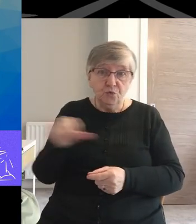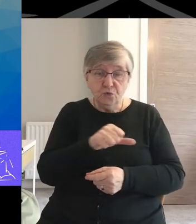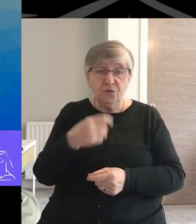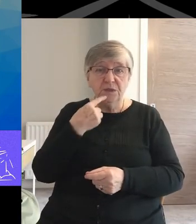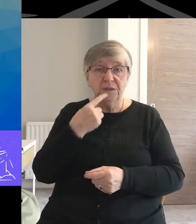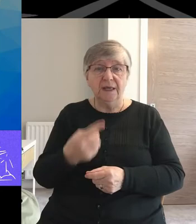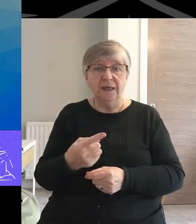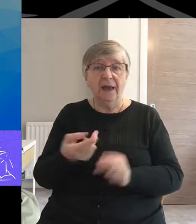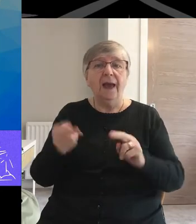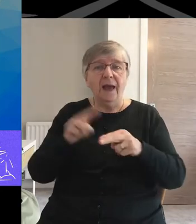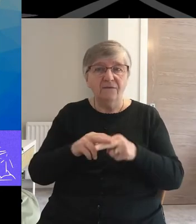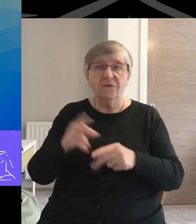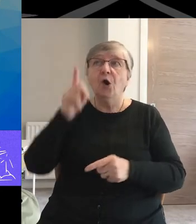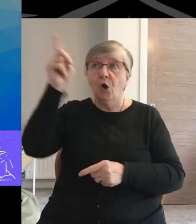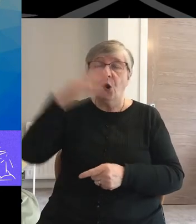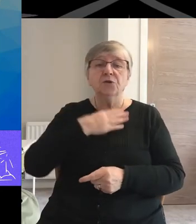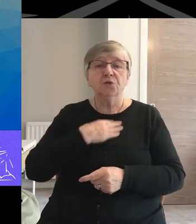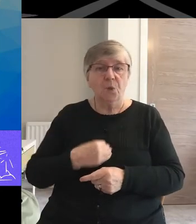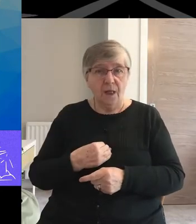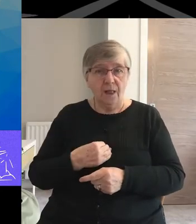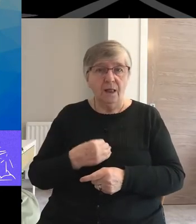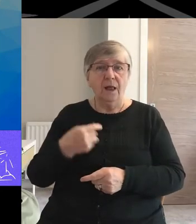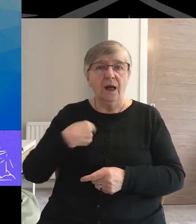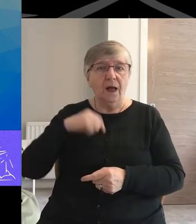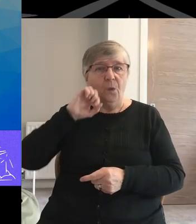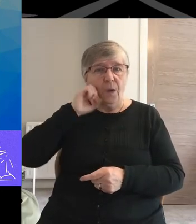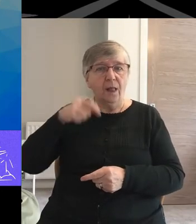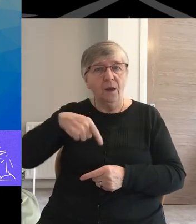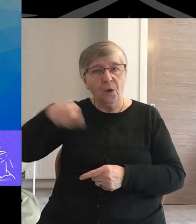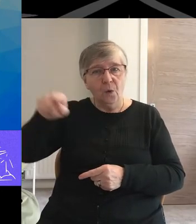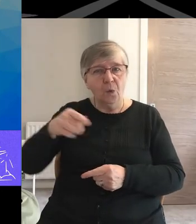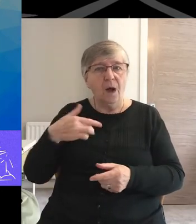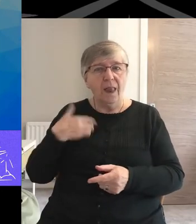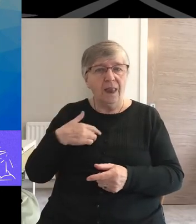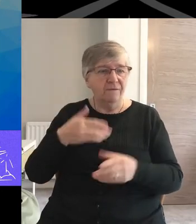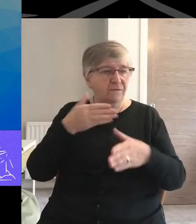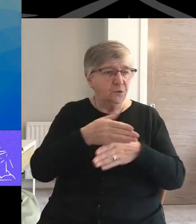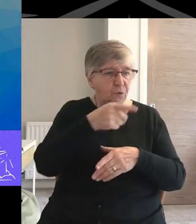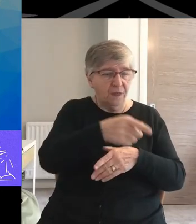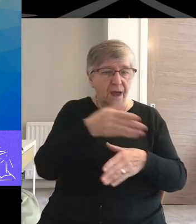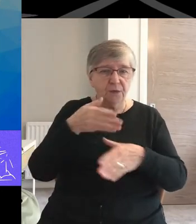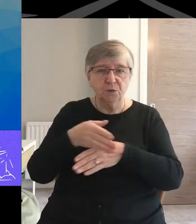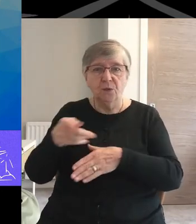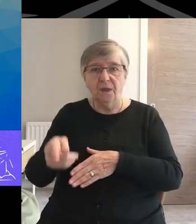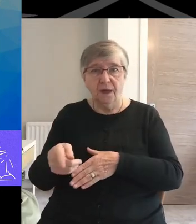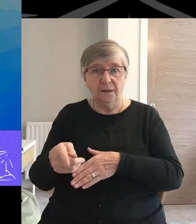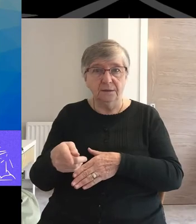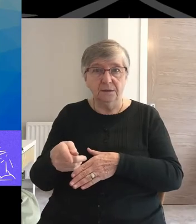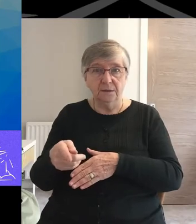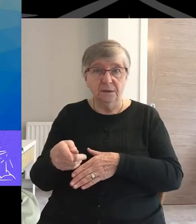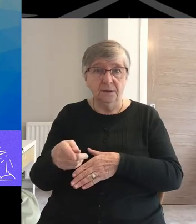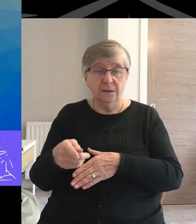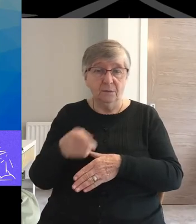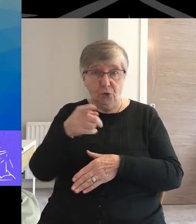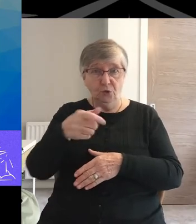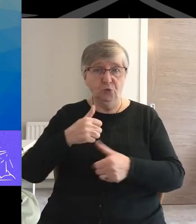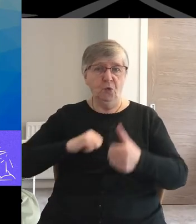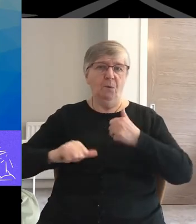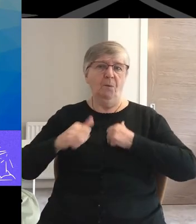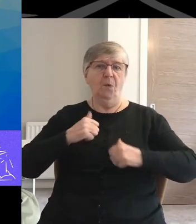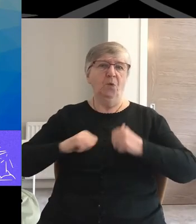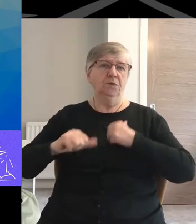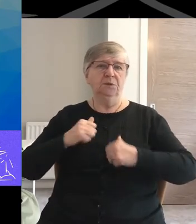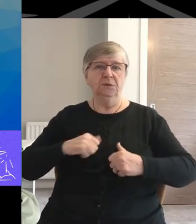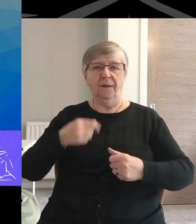say, if it is the Lord's will, we will live and do this or that. As it is, you boast in your